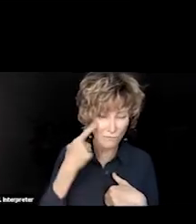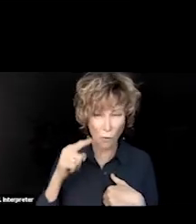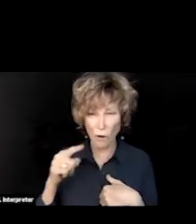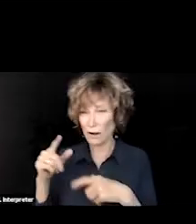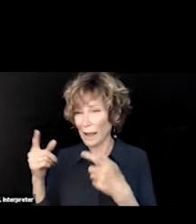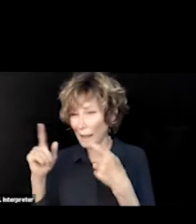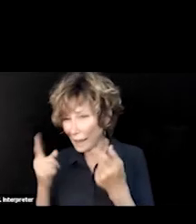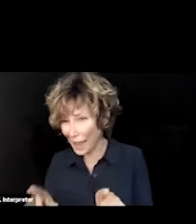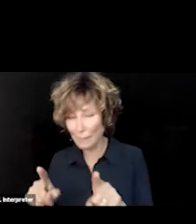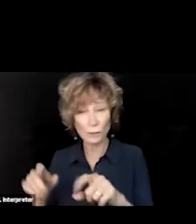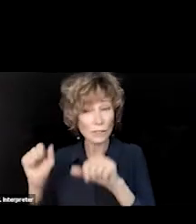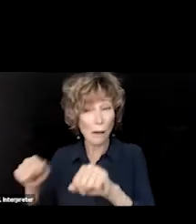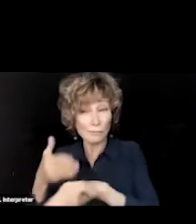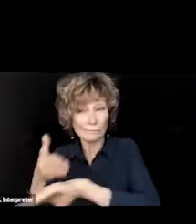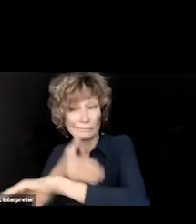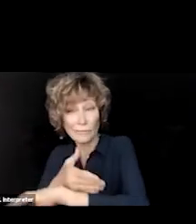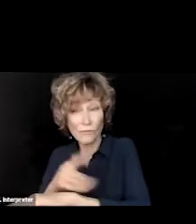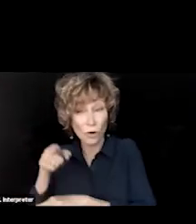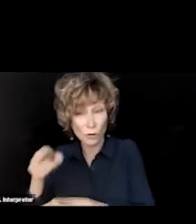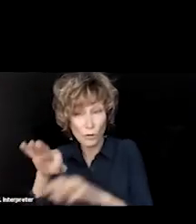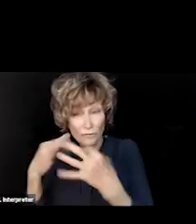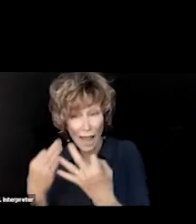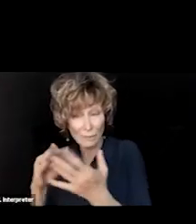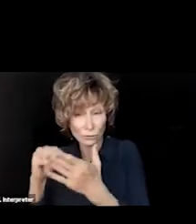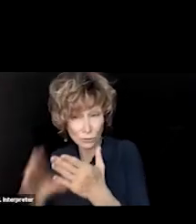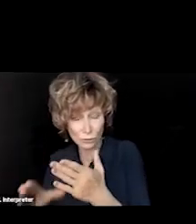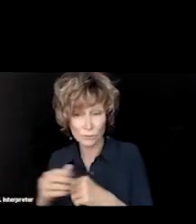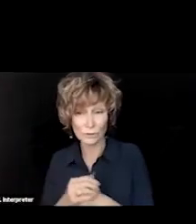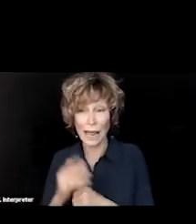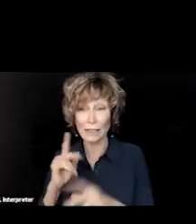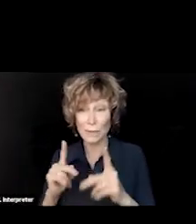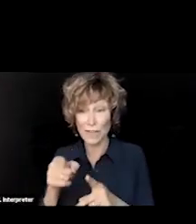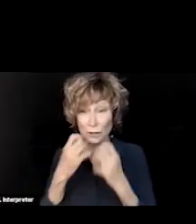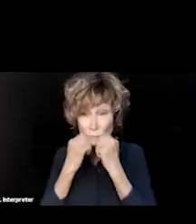your families, and most importantly, the students in your care?